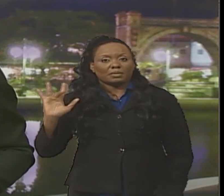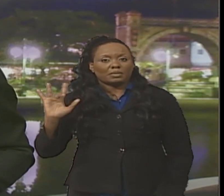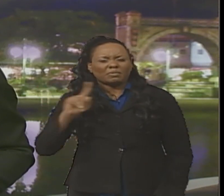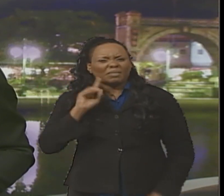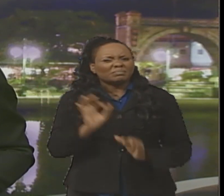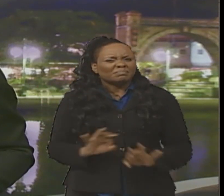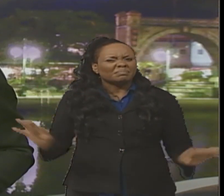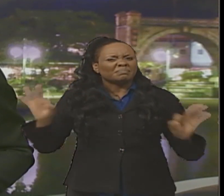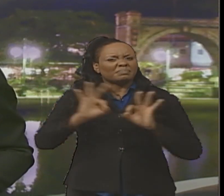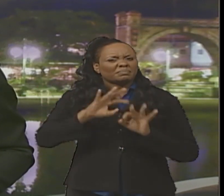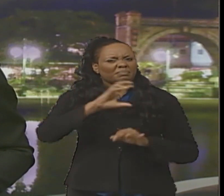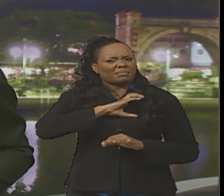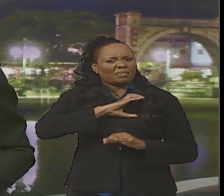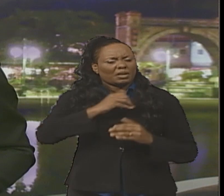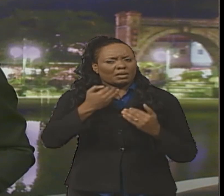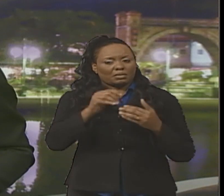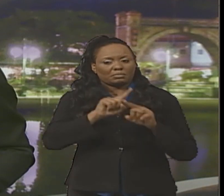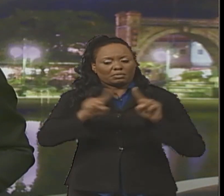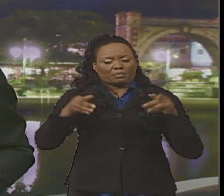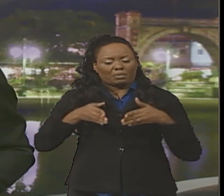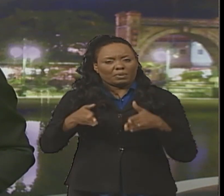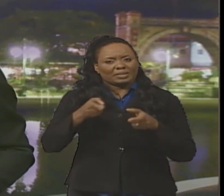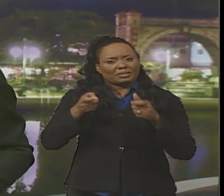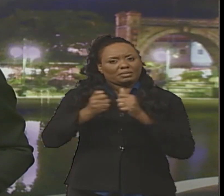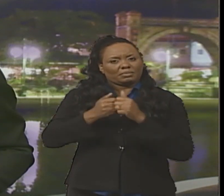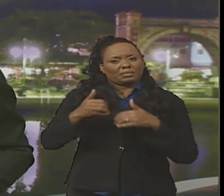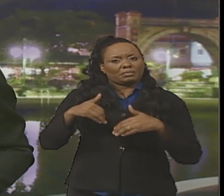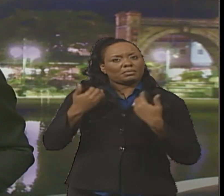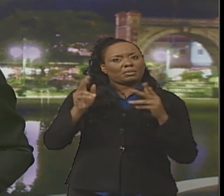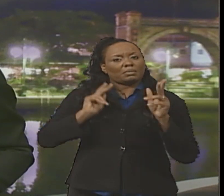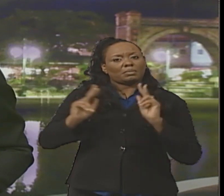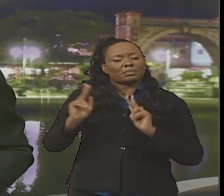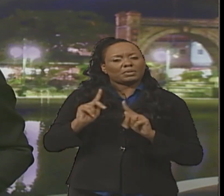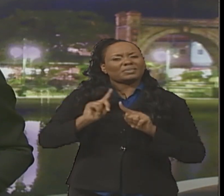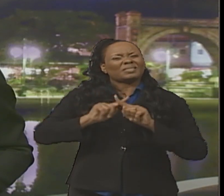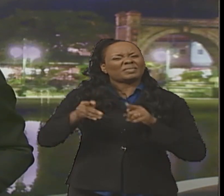the force an additional strategy to deal with young people.